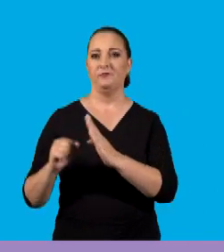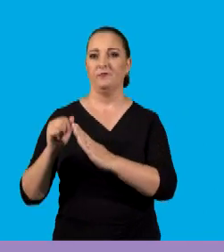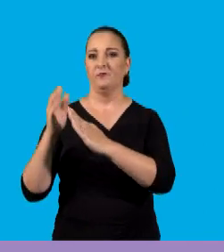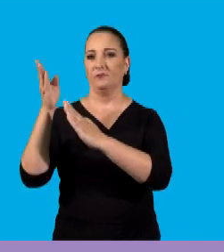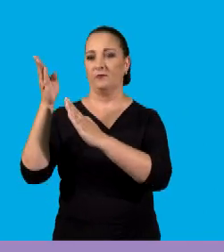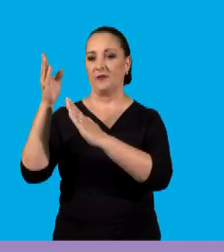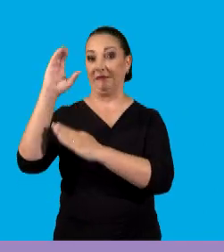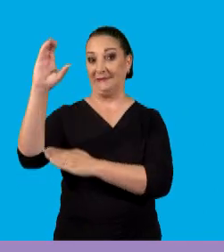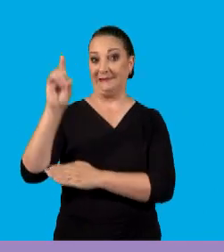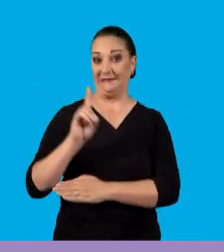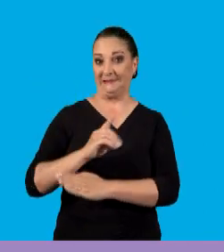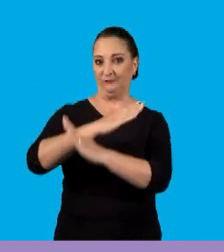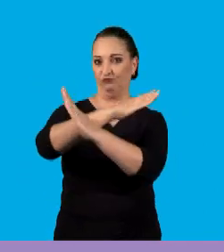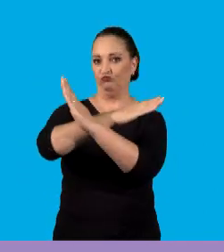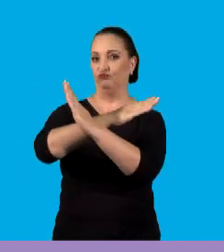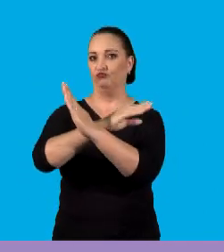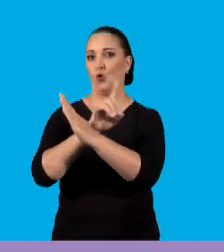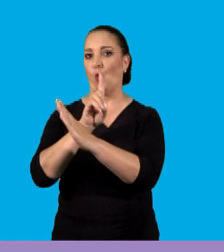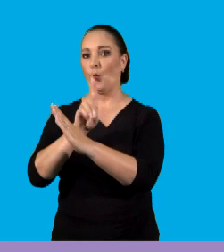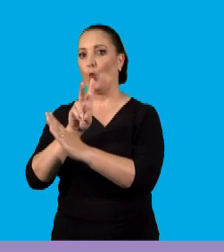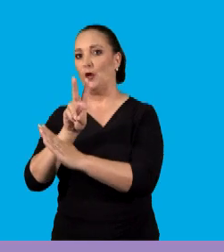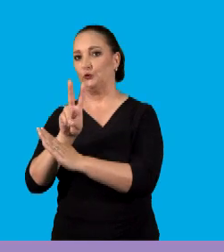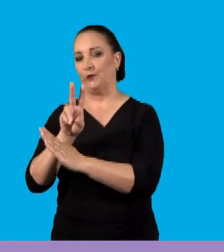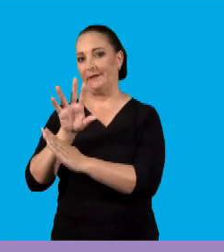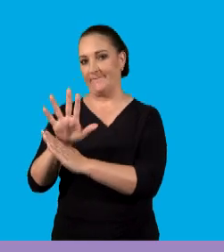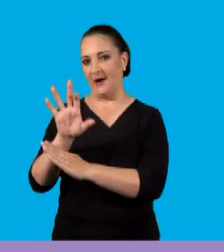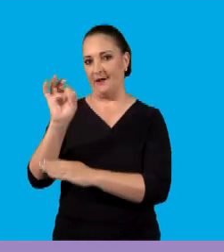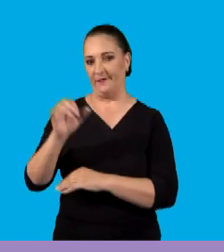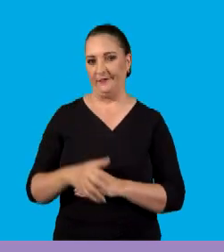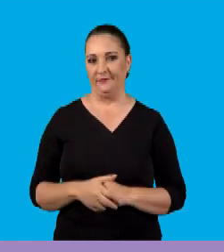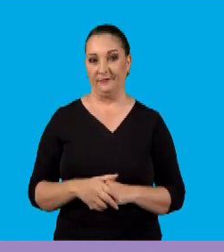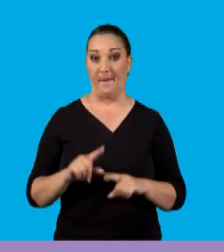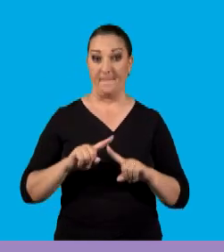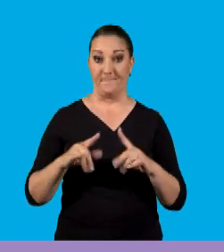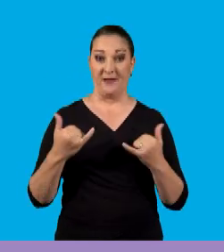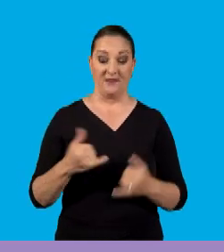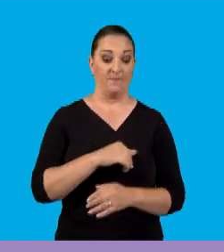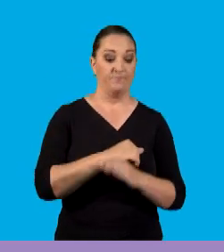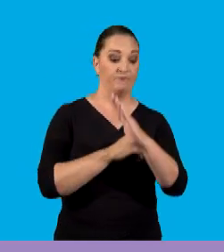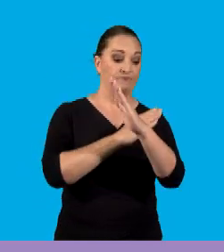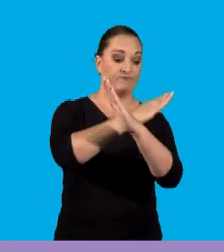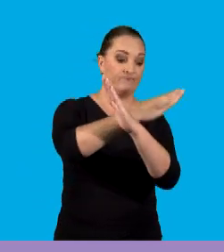an angle of 125. However, this angle 50